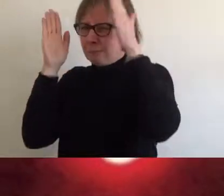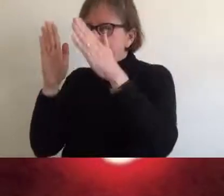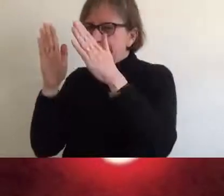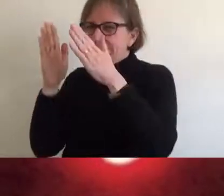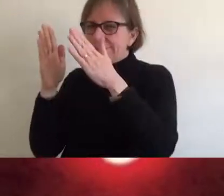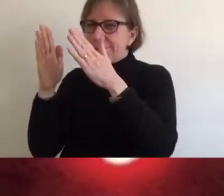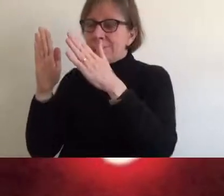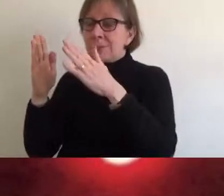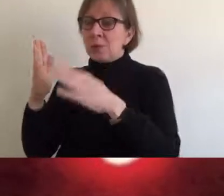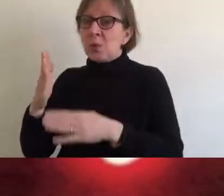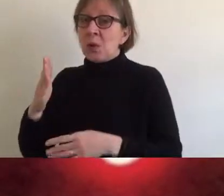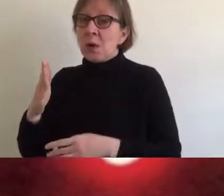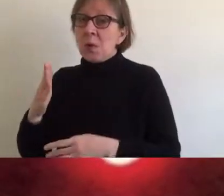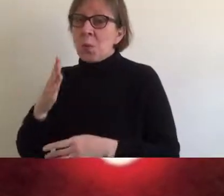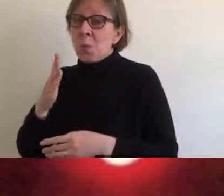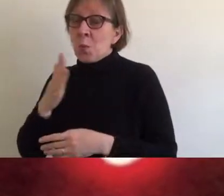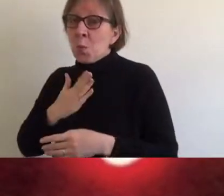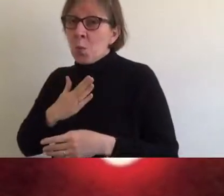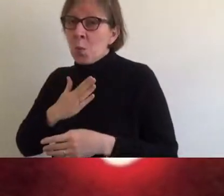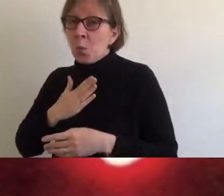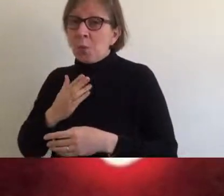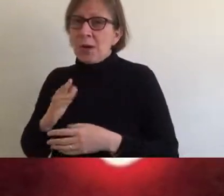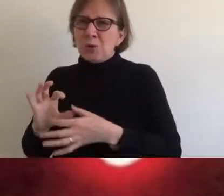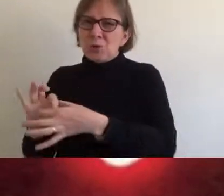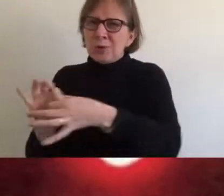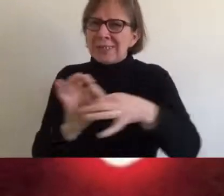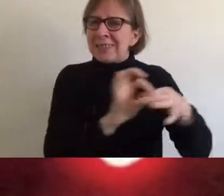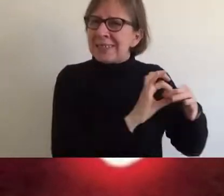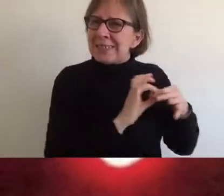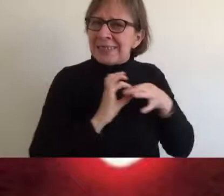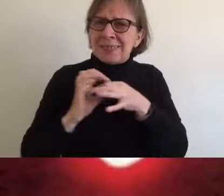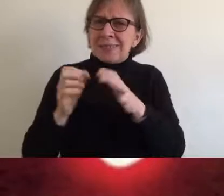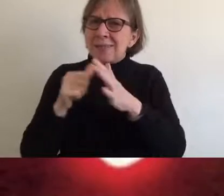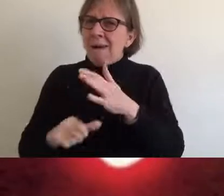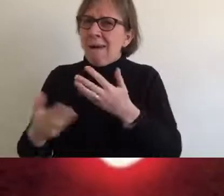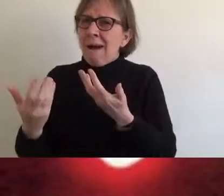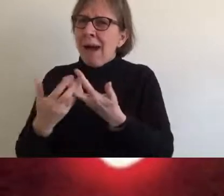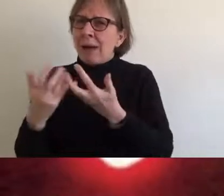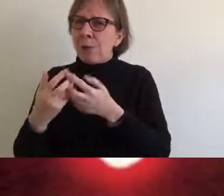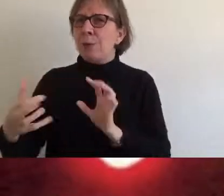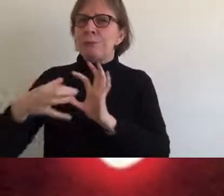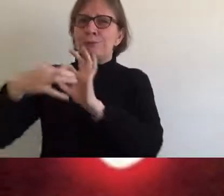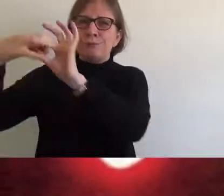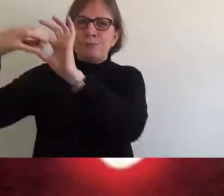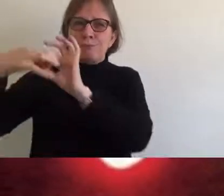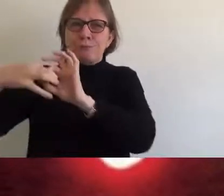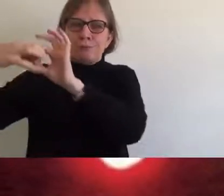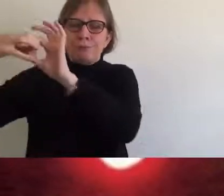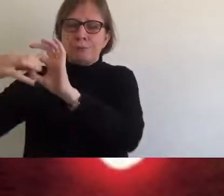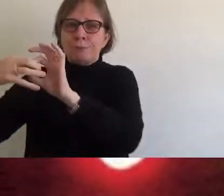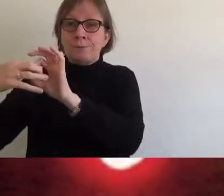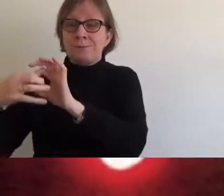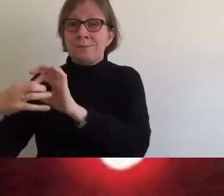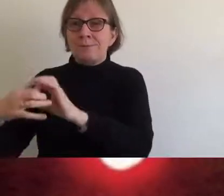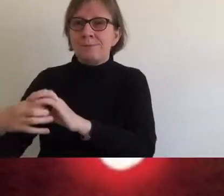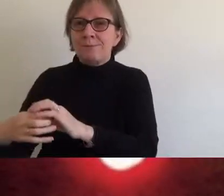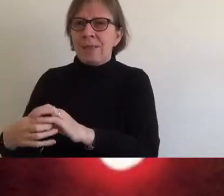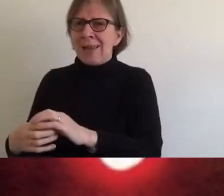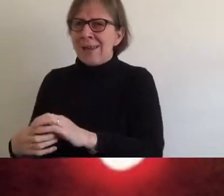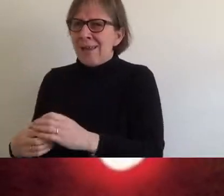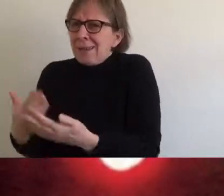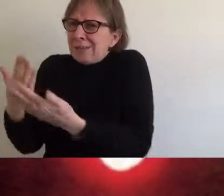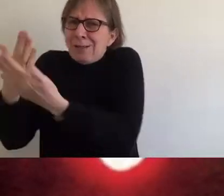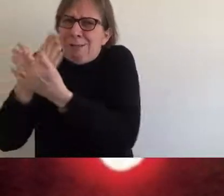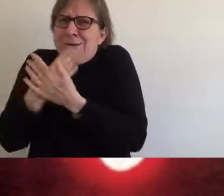for the path of unity begins in our intimate relationship with God. Abiding in God's love strengthens the desire to seek unity